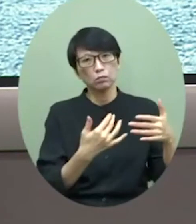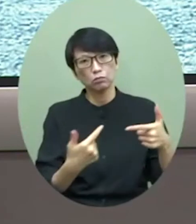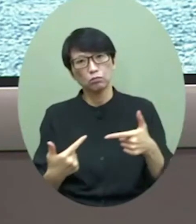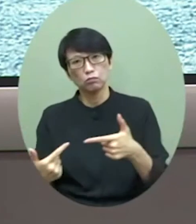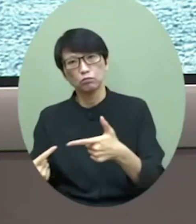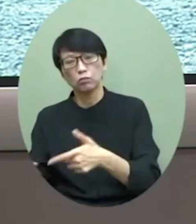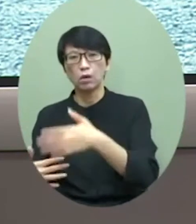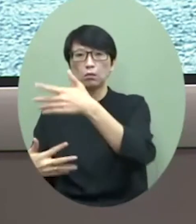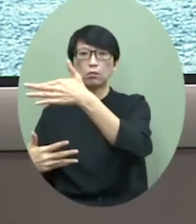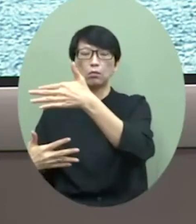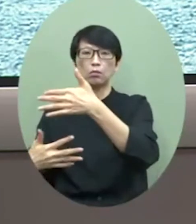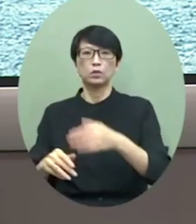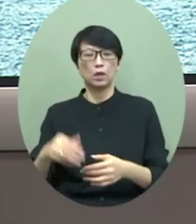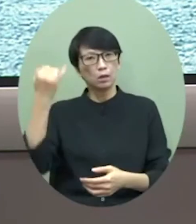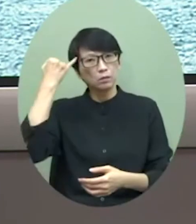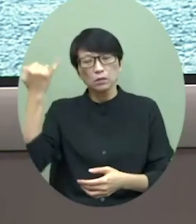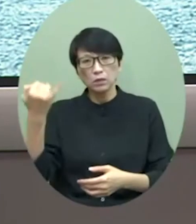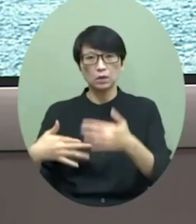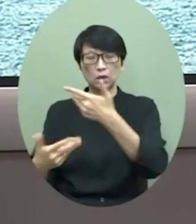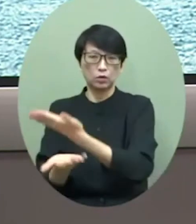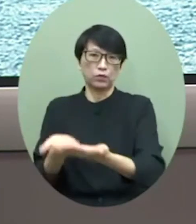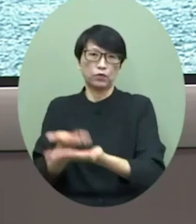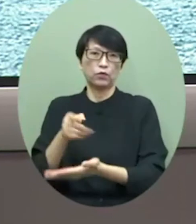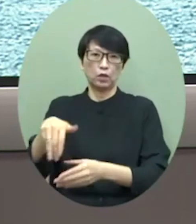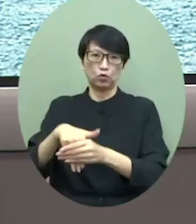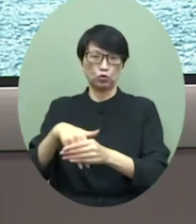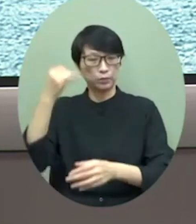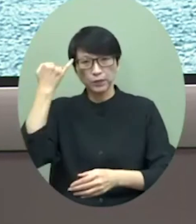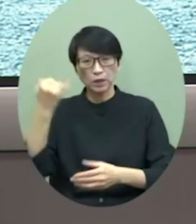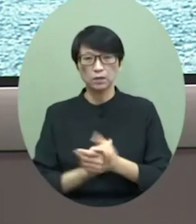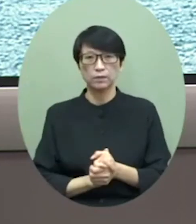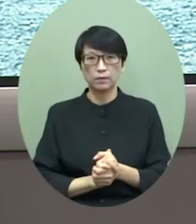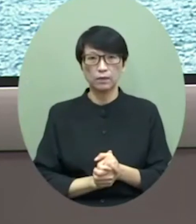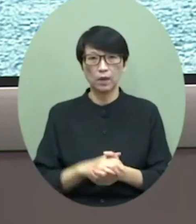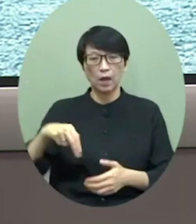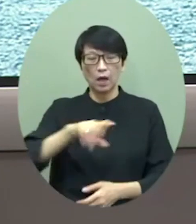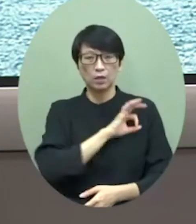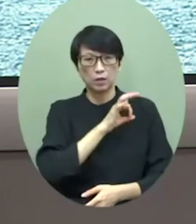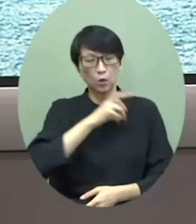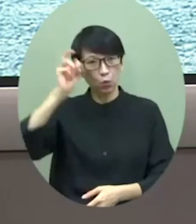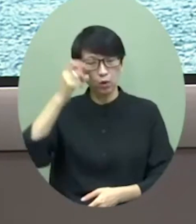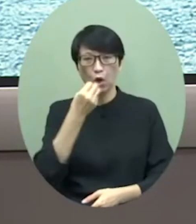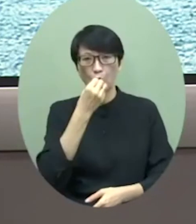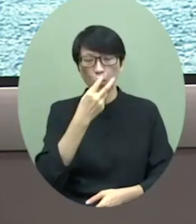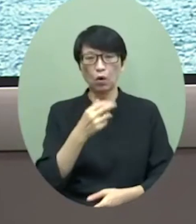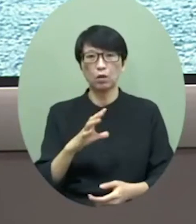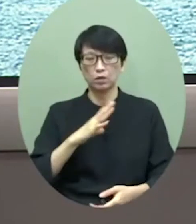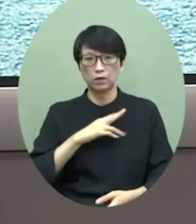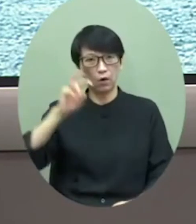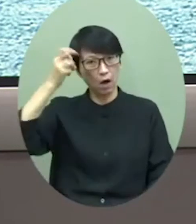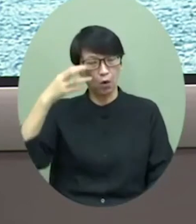would have deferred their election by a few months or by a year, and some have push back their